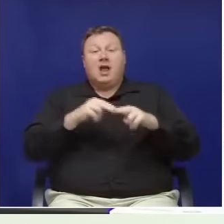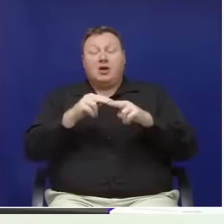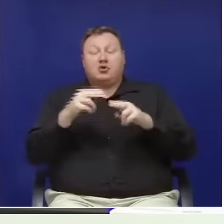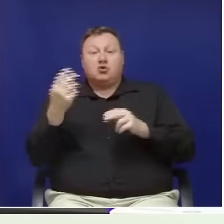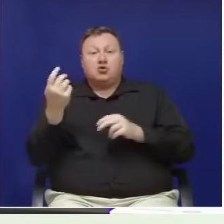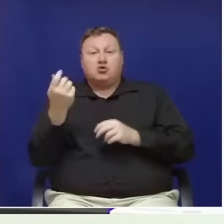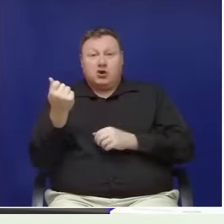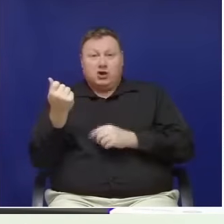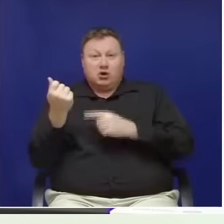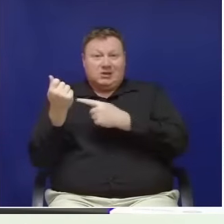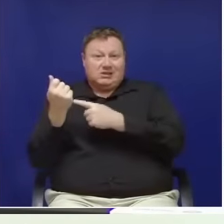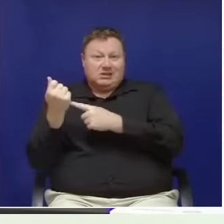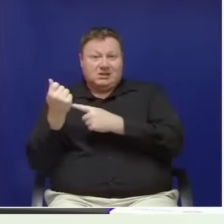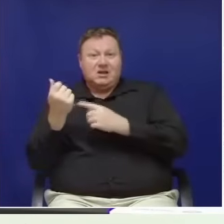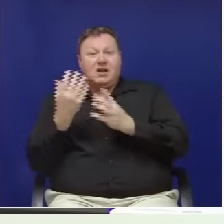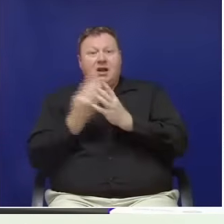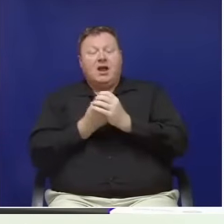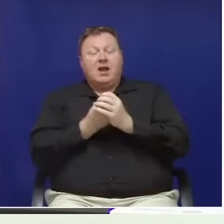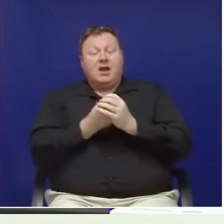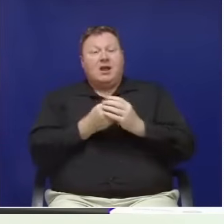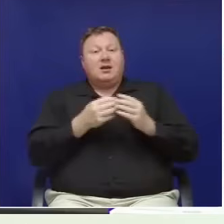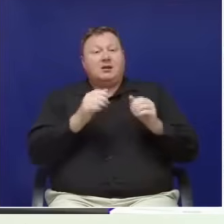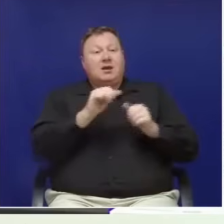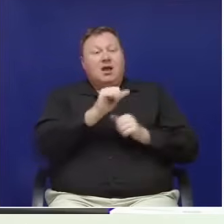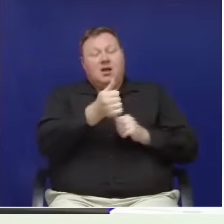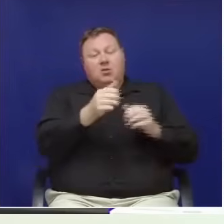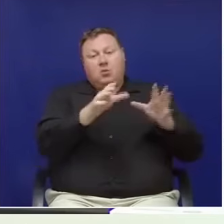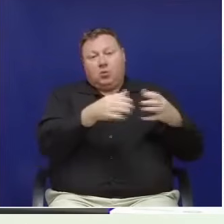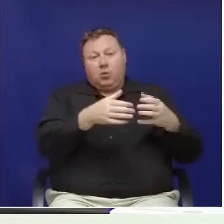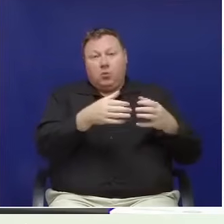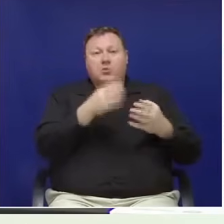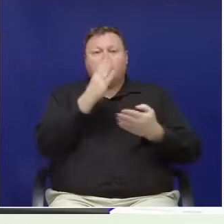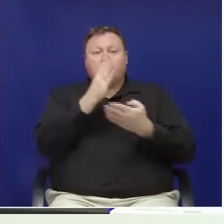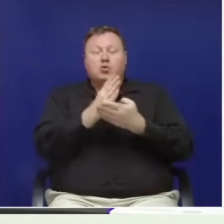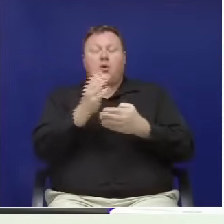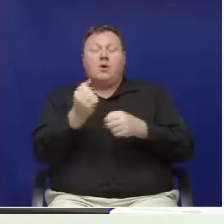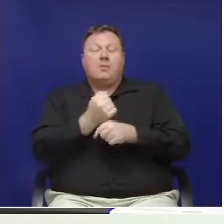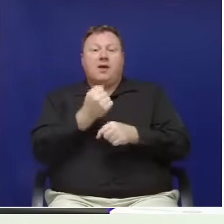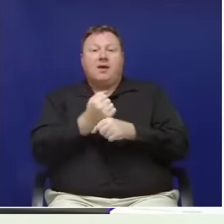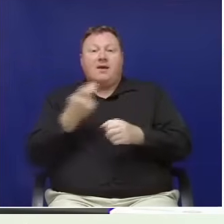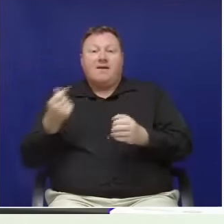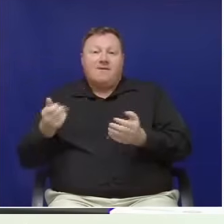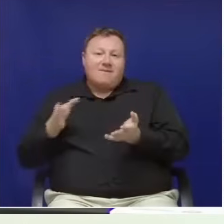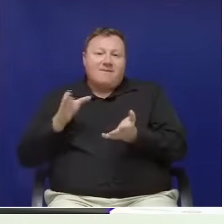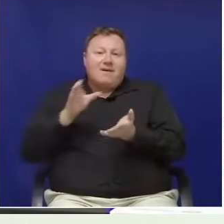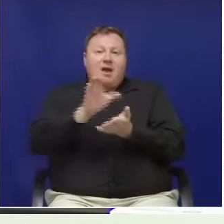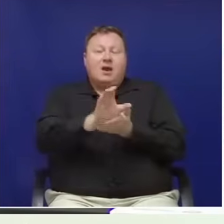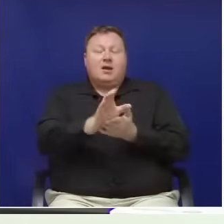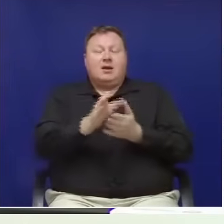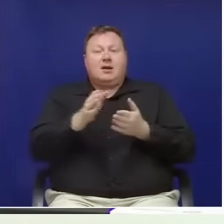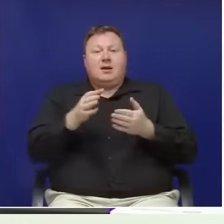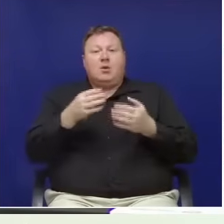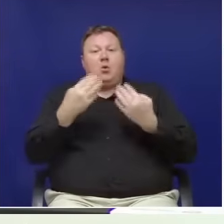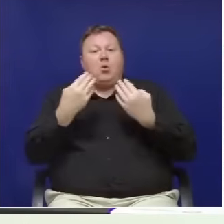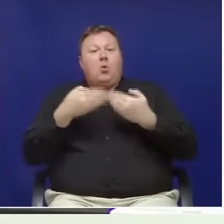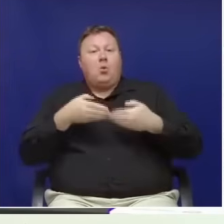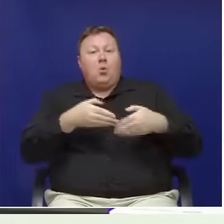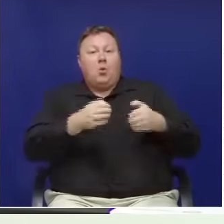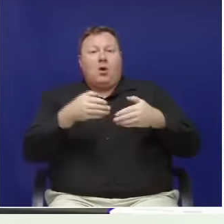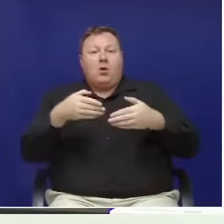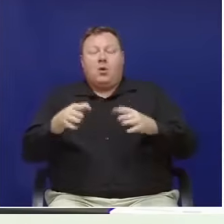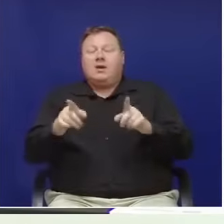to fully determine the modalities, funding mechanism, and practical implementation